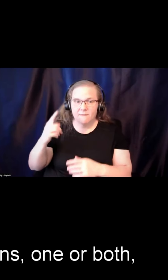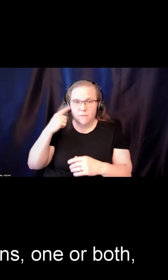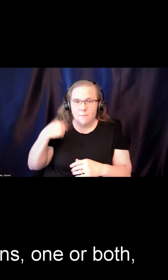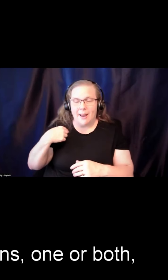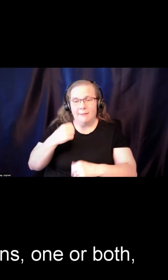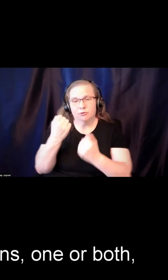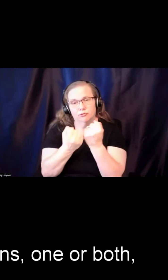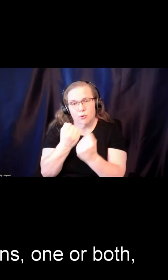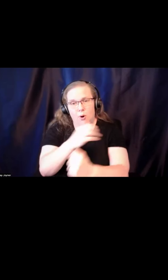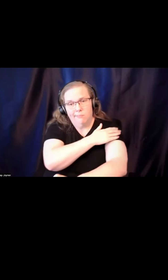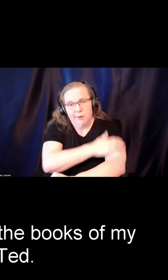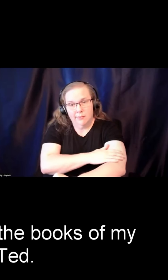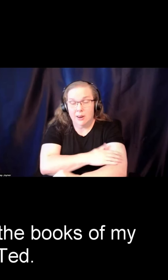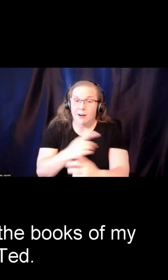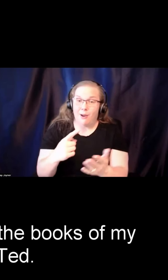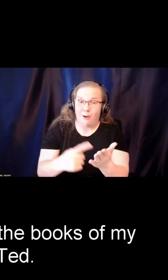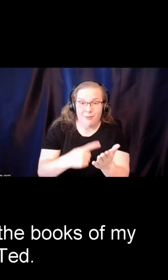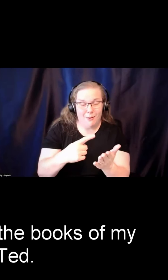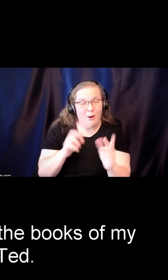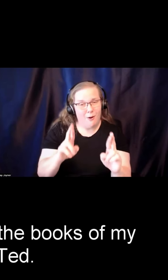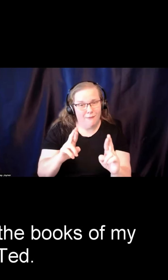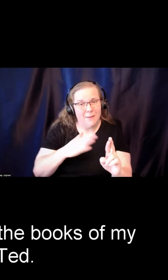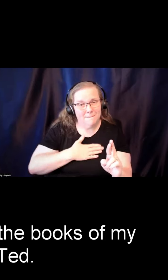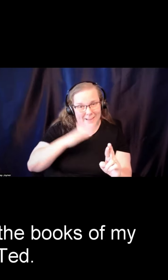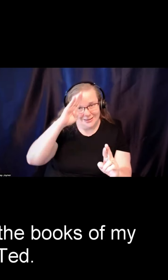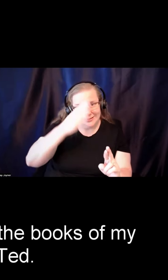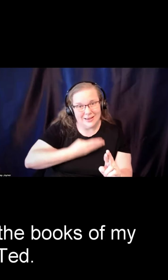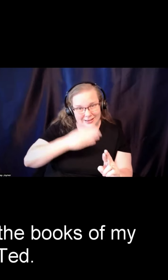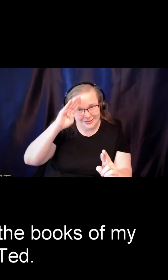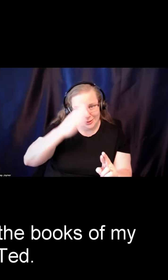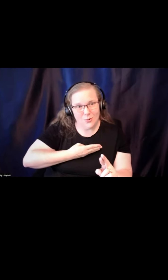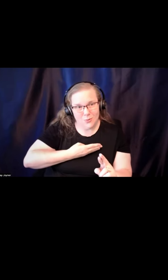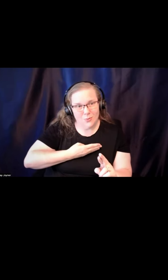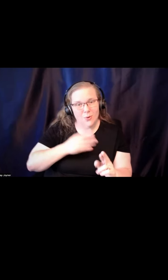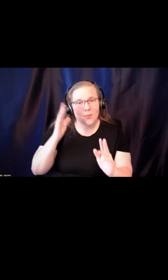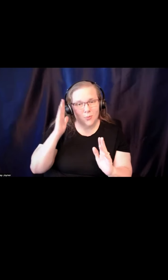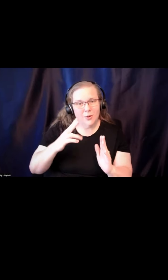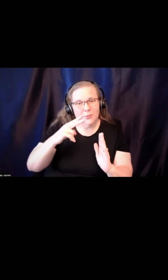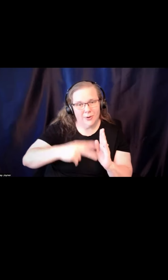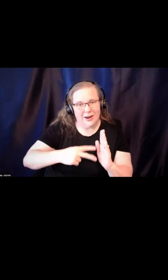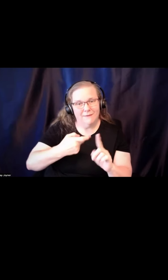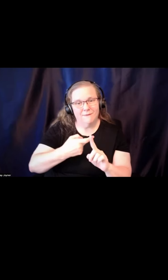sons, one or both, will read to me from the books of my beloved Ted.